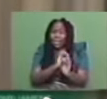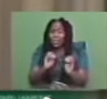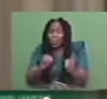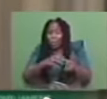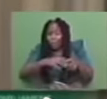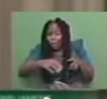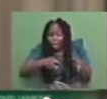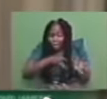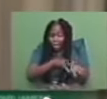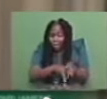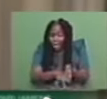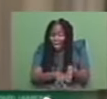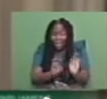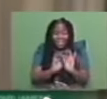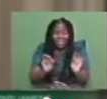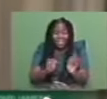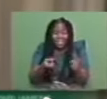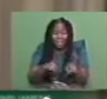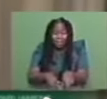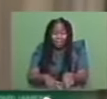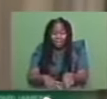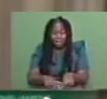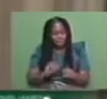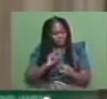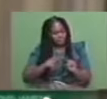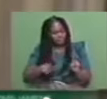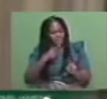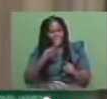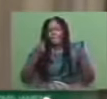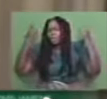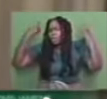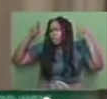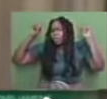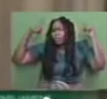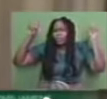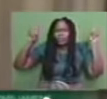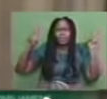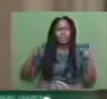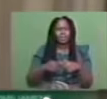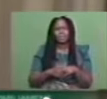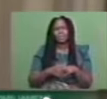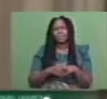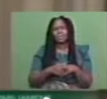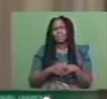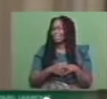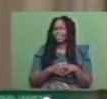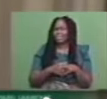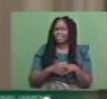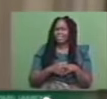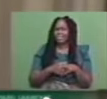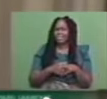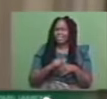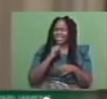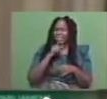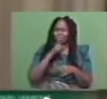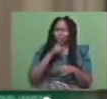And by the way, you tell us you want to privatize the port of Port of